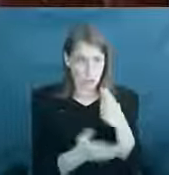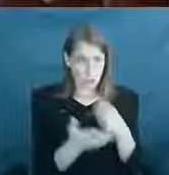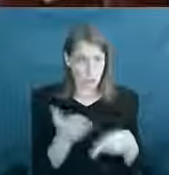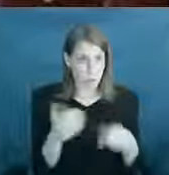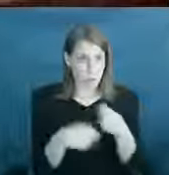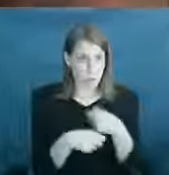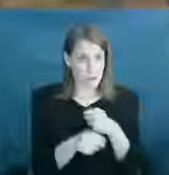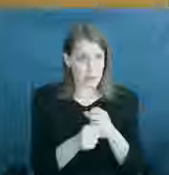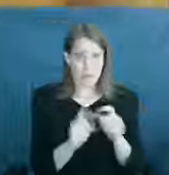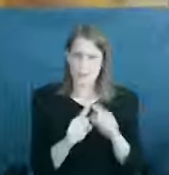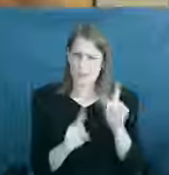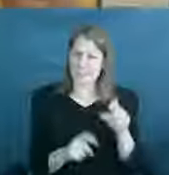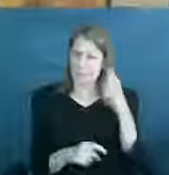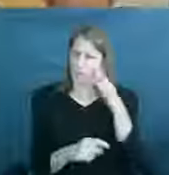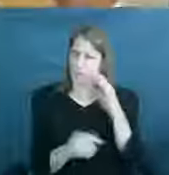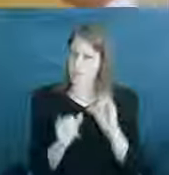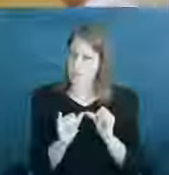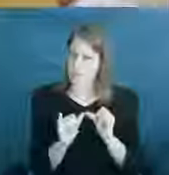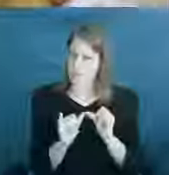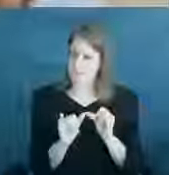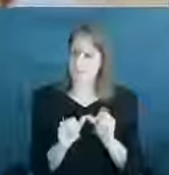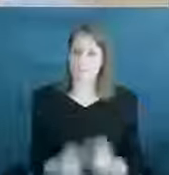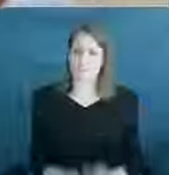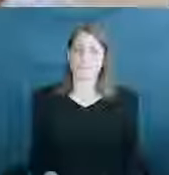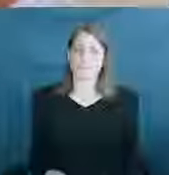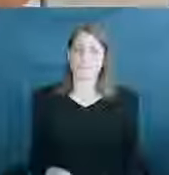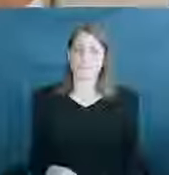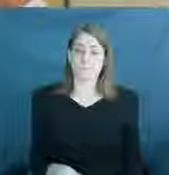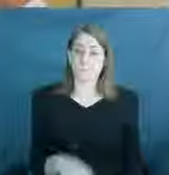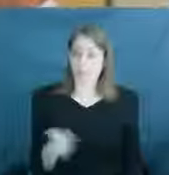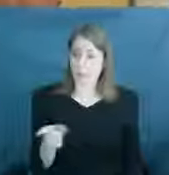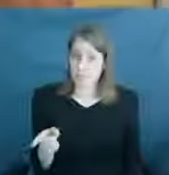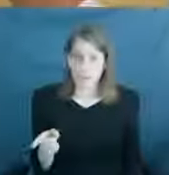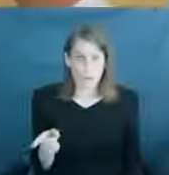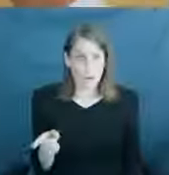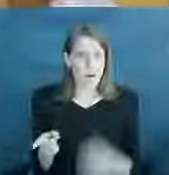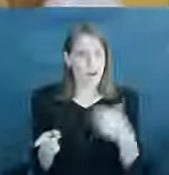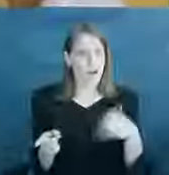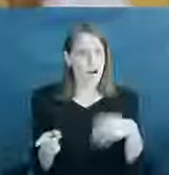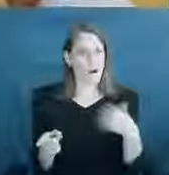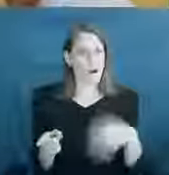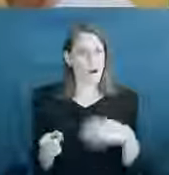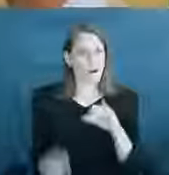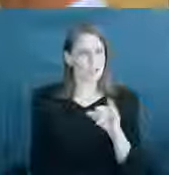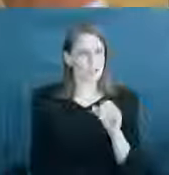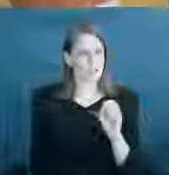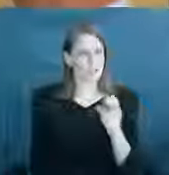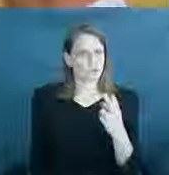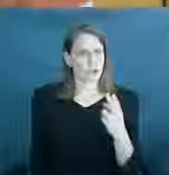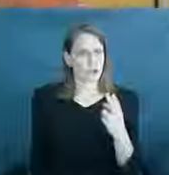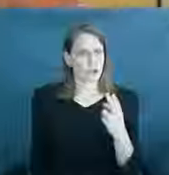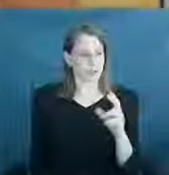his isometric drawing. I can see what you're going to make. I need to know the size of it, George. Well done.